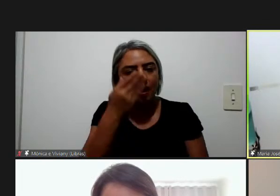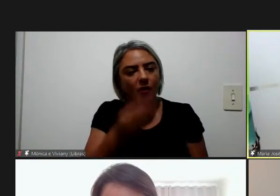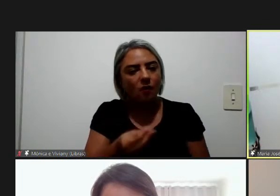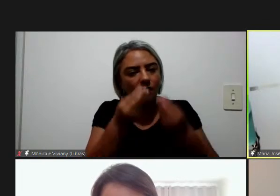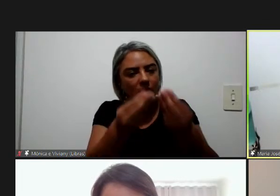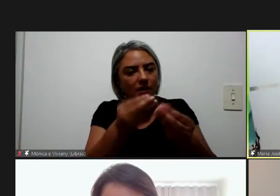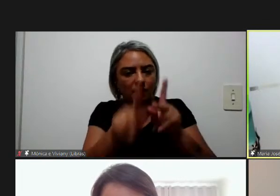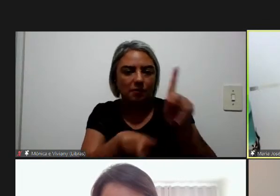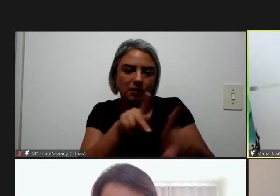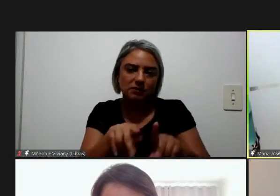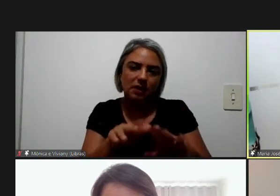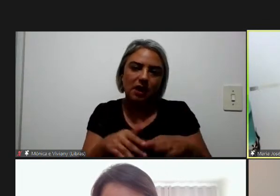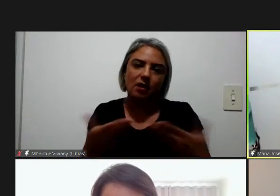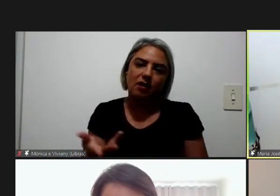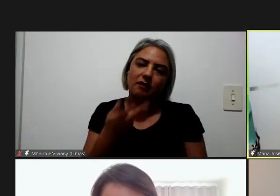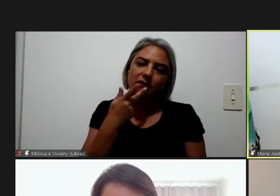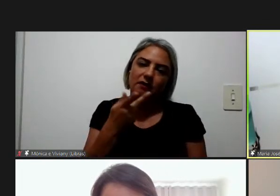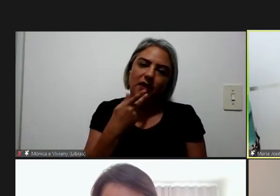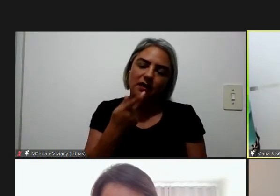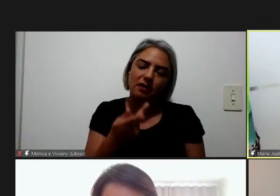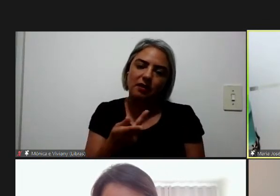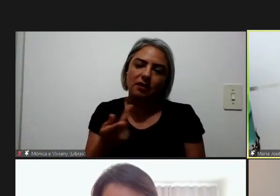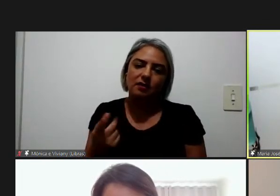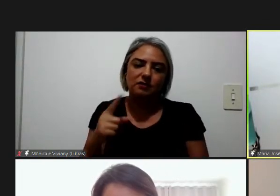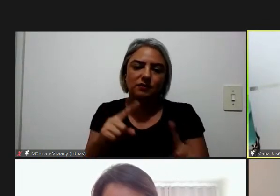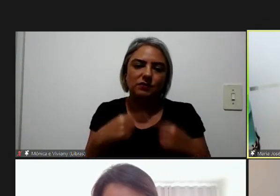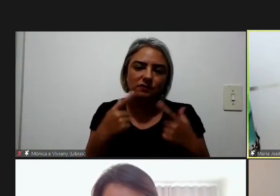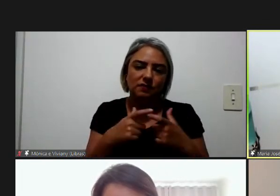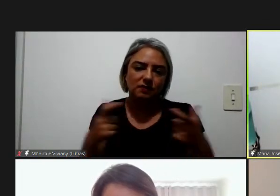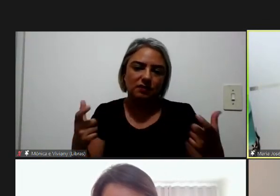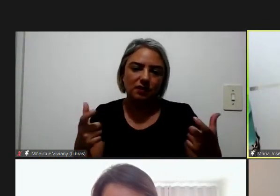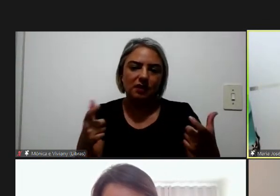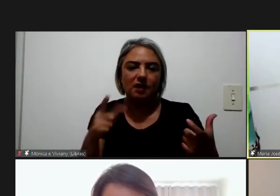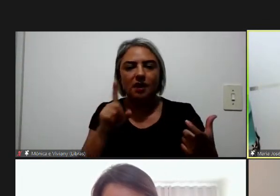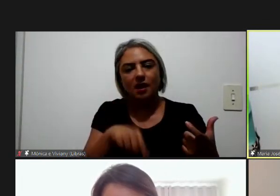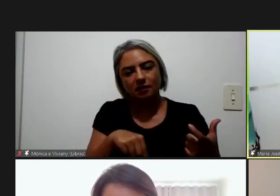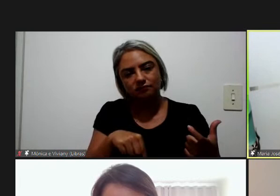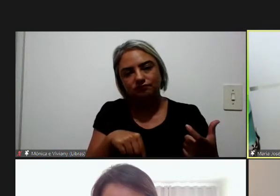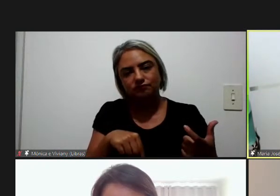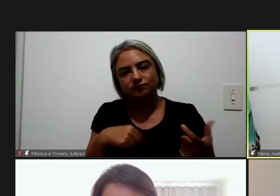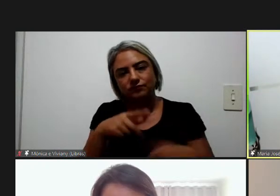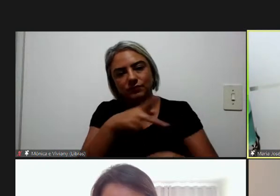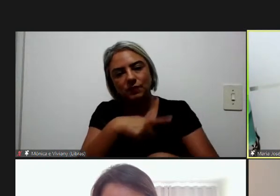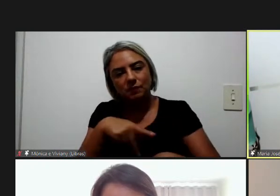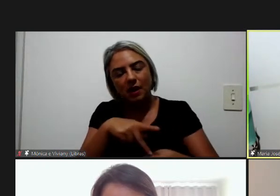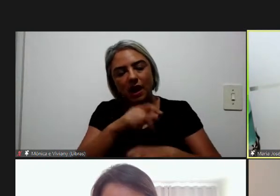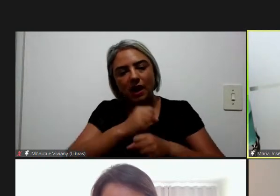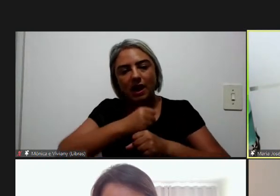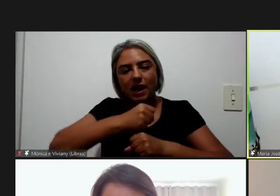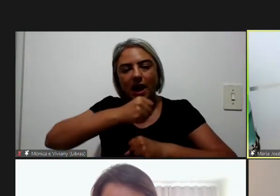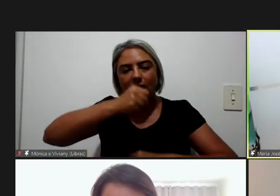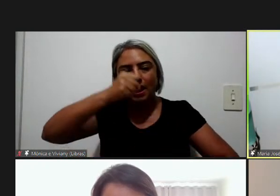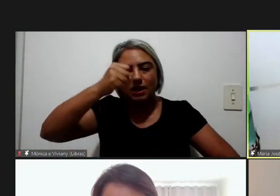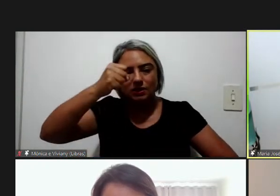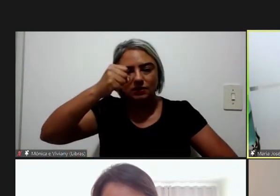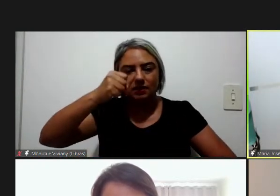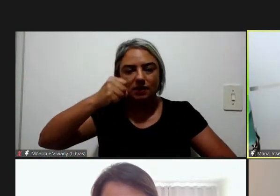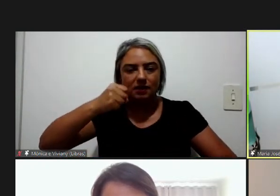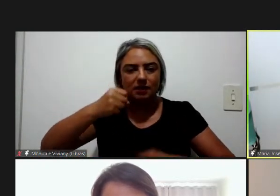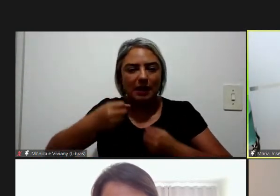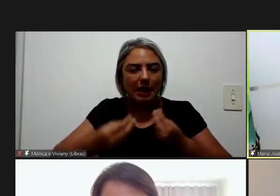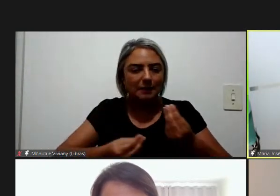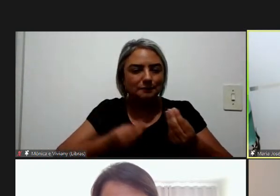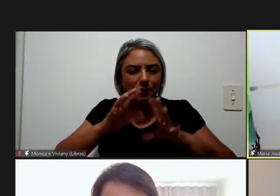we can give this to the population. But as I said before, the greatest challenge is this one. In a country that is very